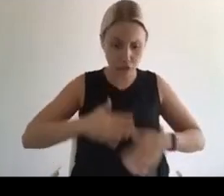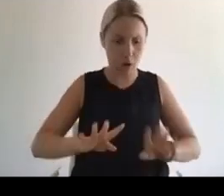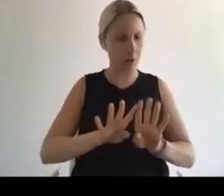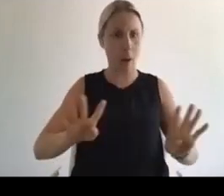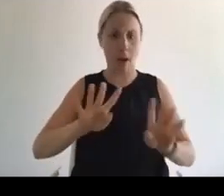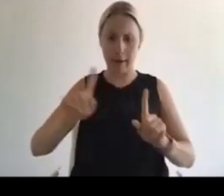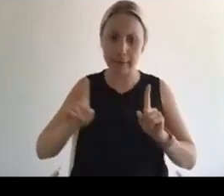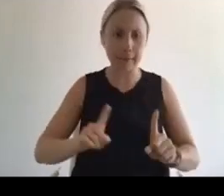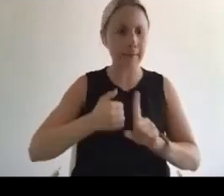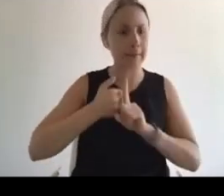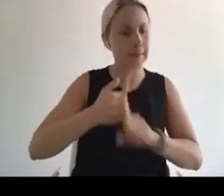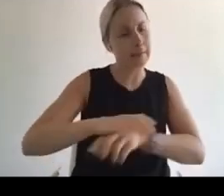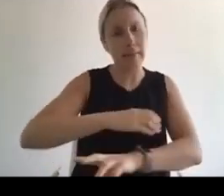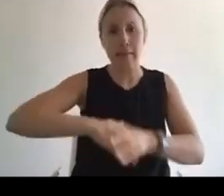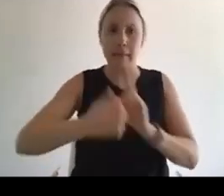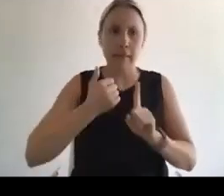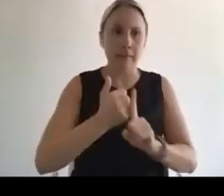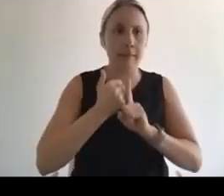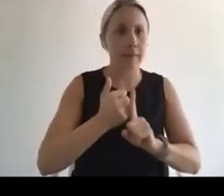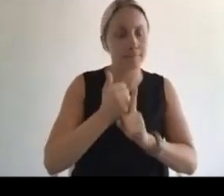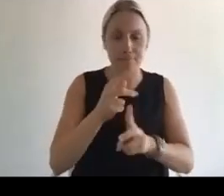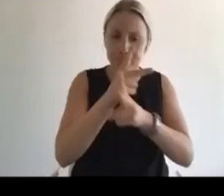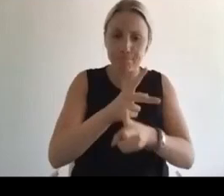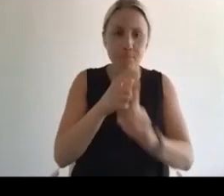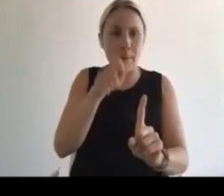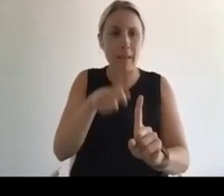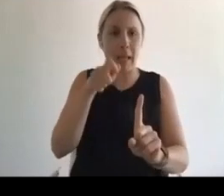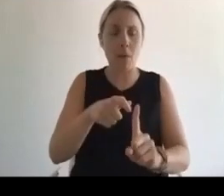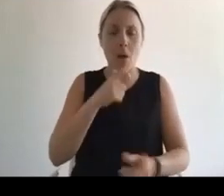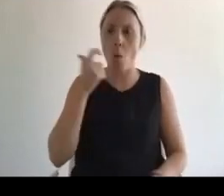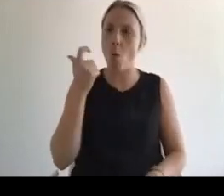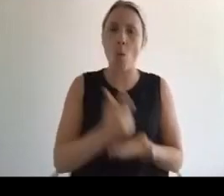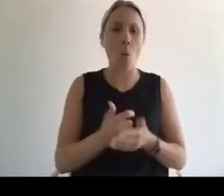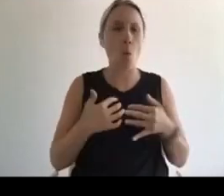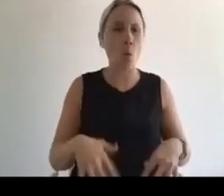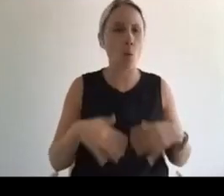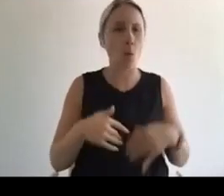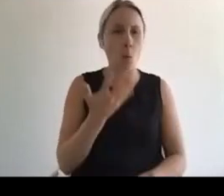shocking, and which I think calls for an urgent reevaluation.